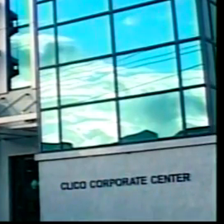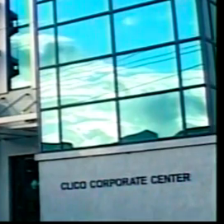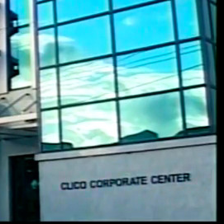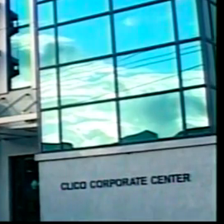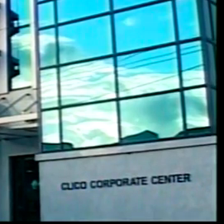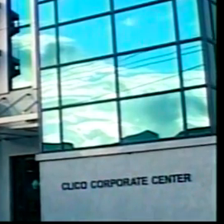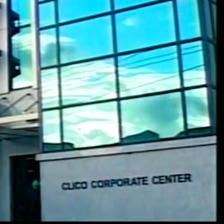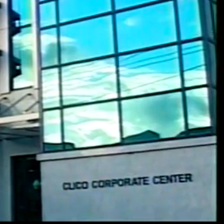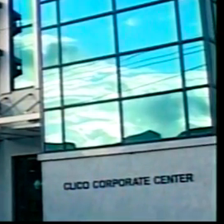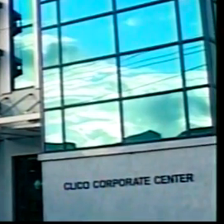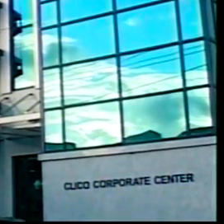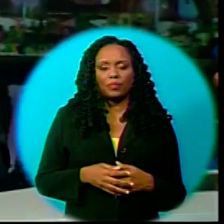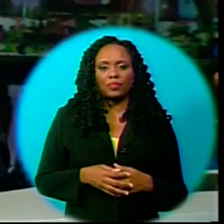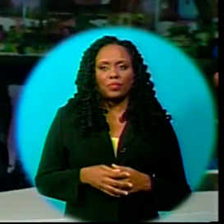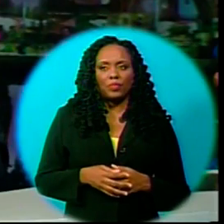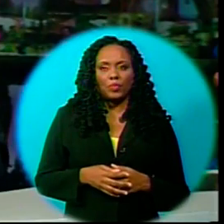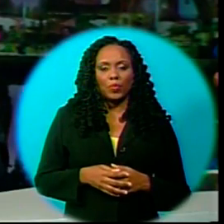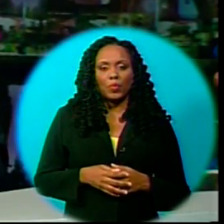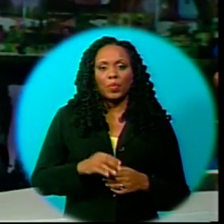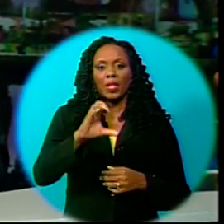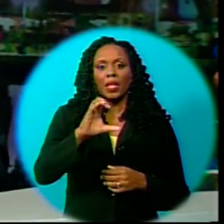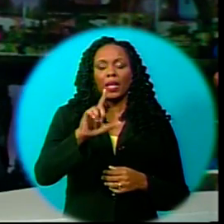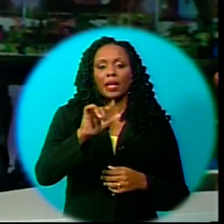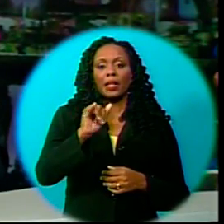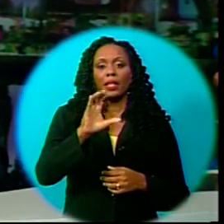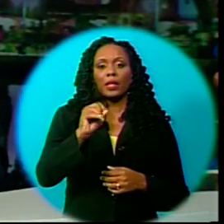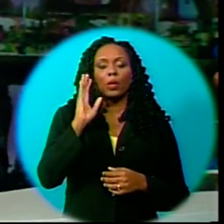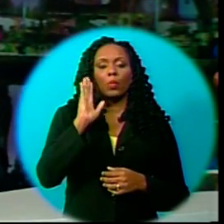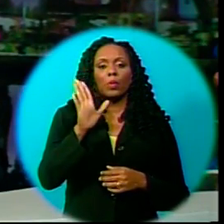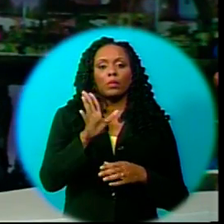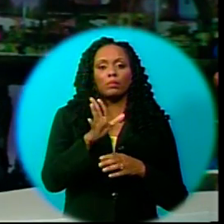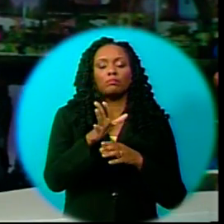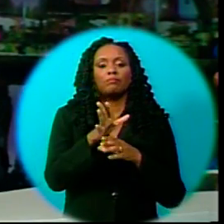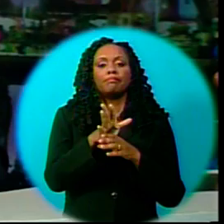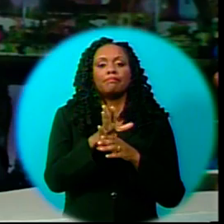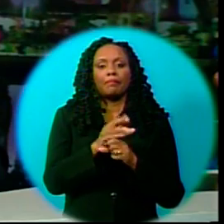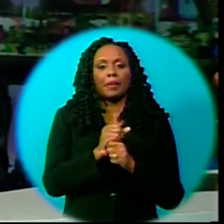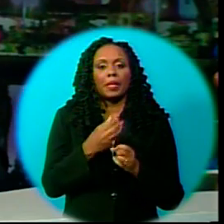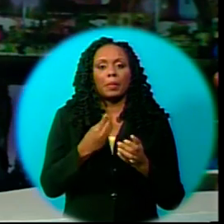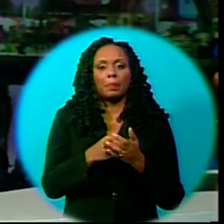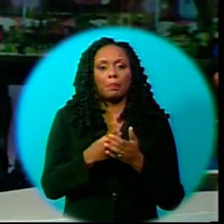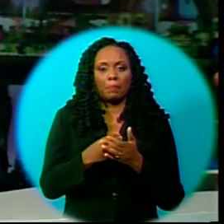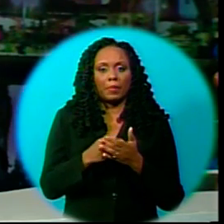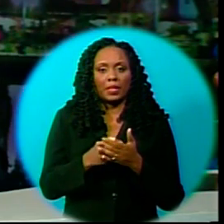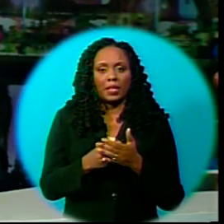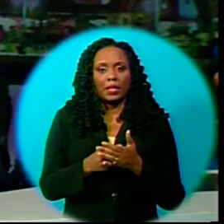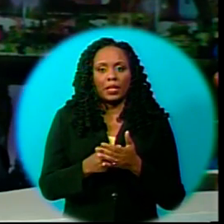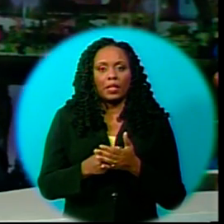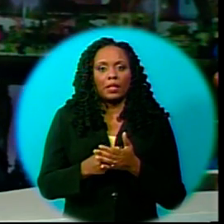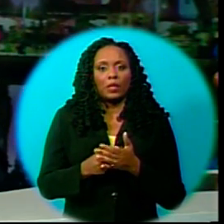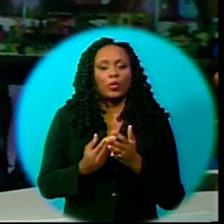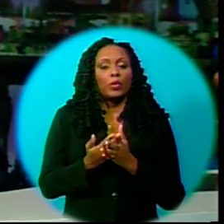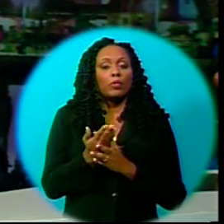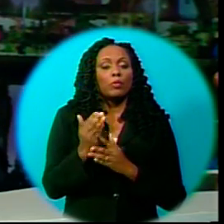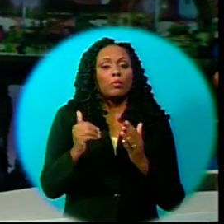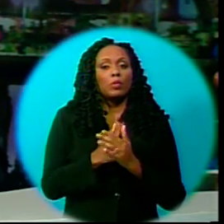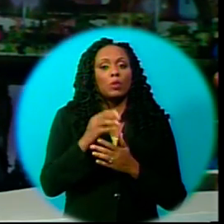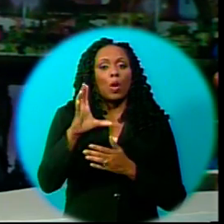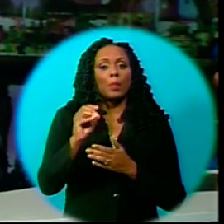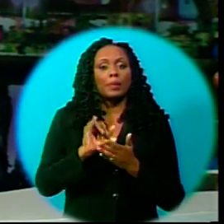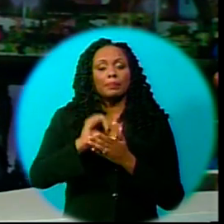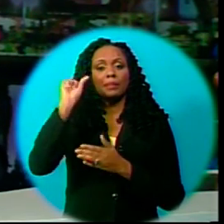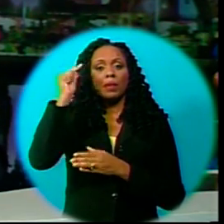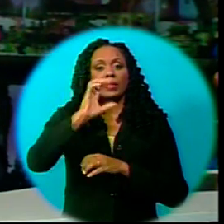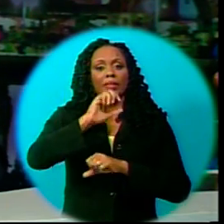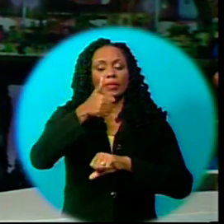Lisa Broom, CBC News. CLICO will get the initial capitalization it requires through a new company set up by